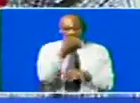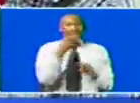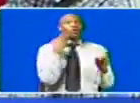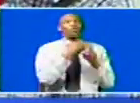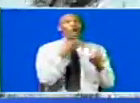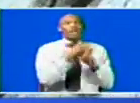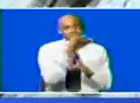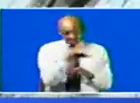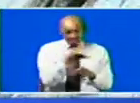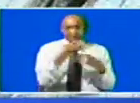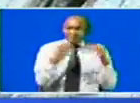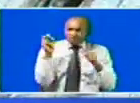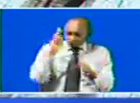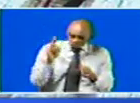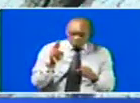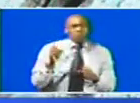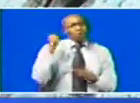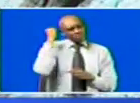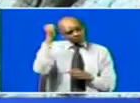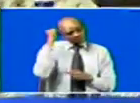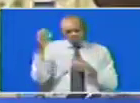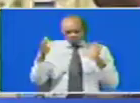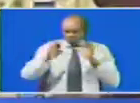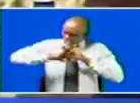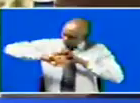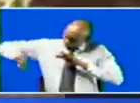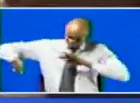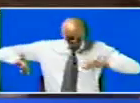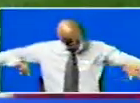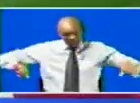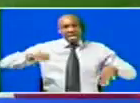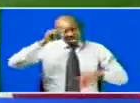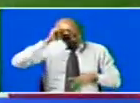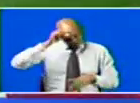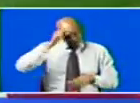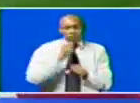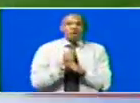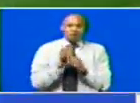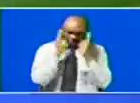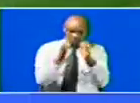said it was necessary to put political differences aside in matters of government. No Kenyan